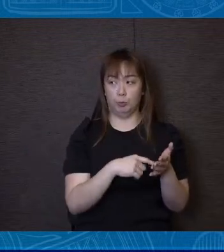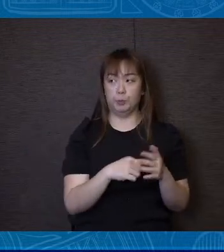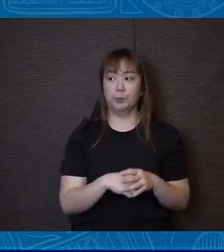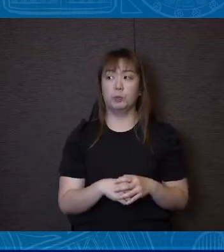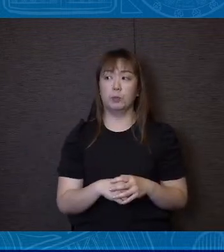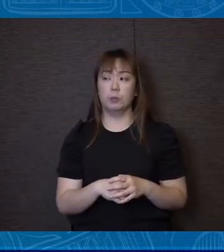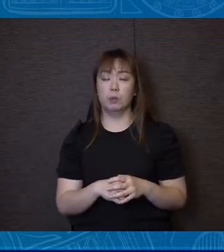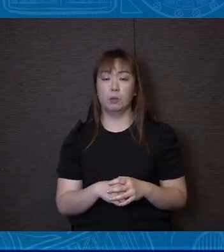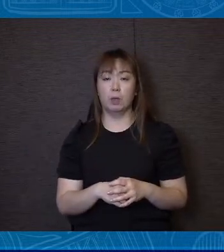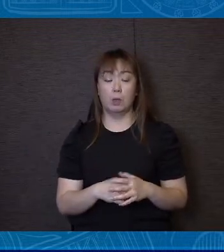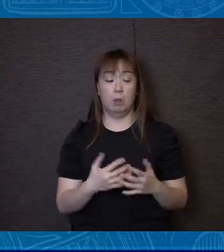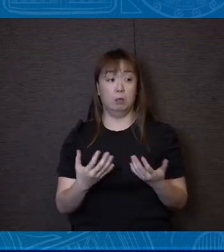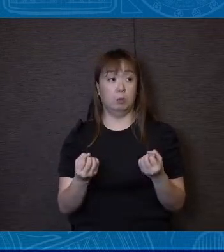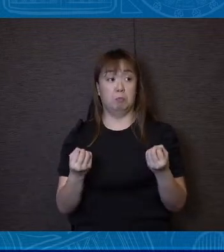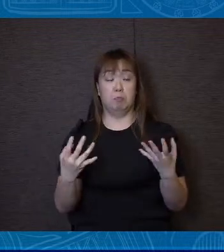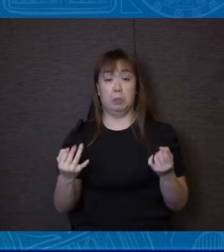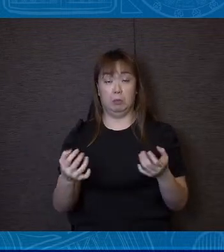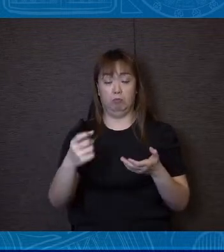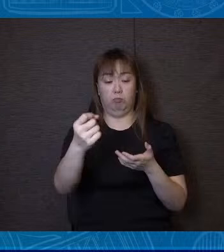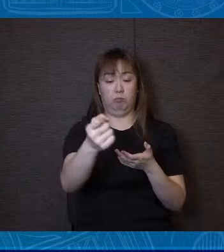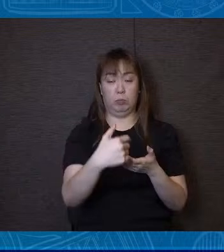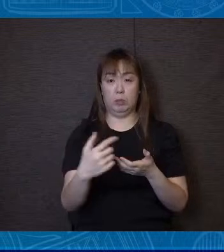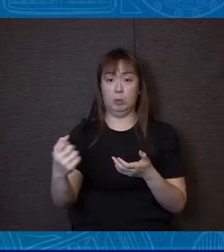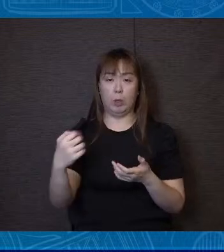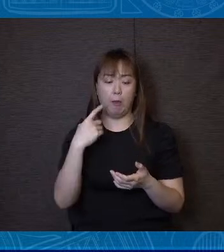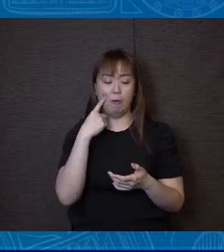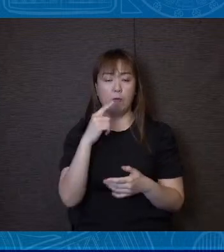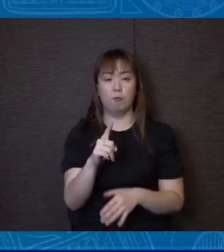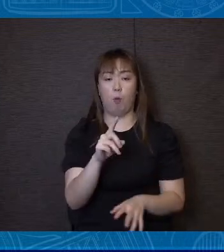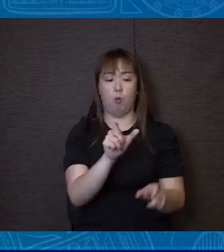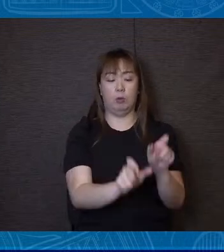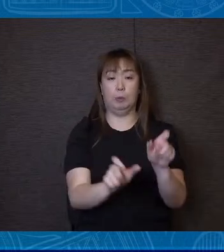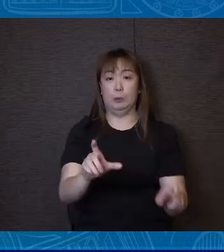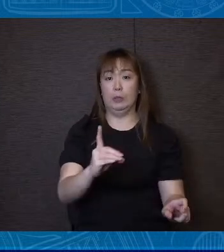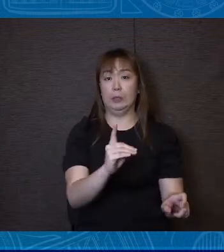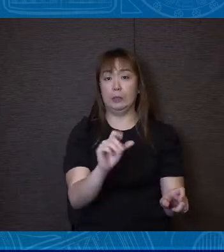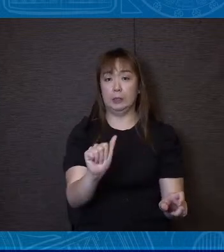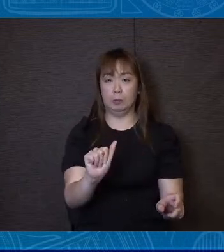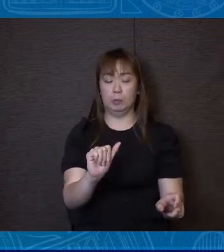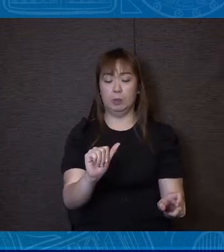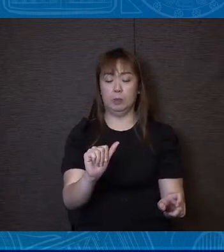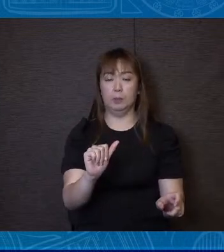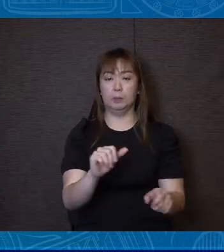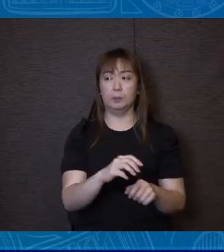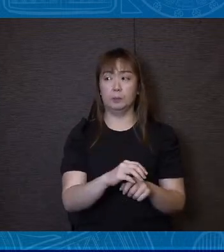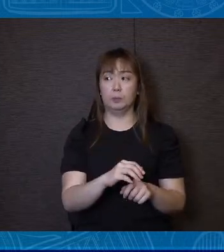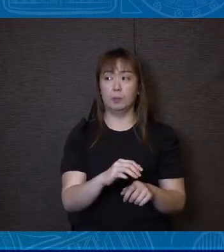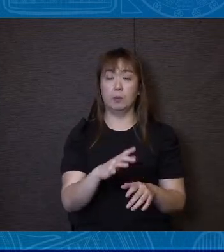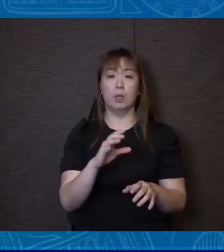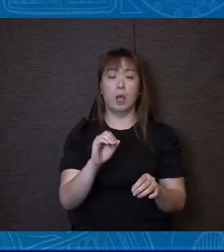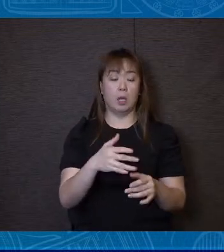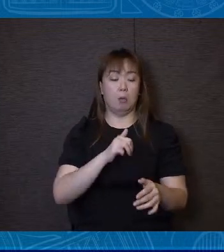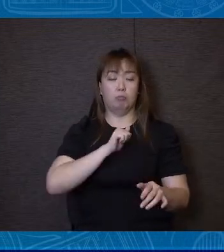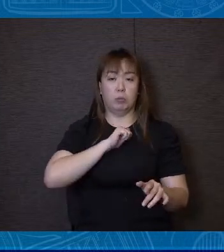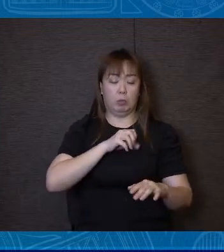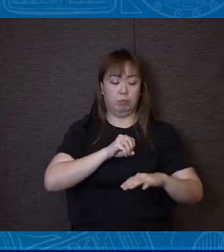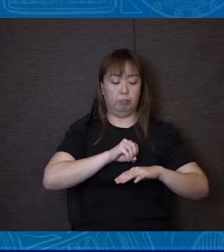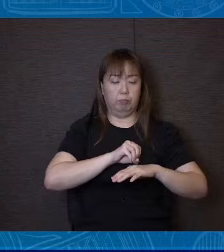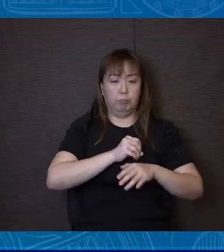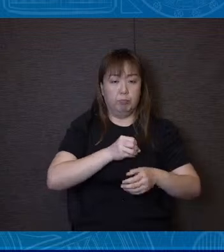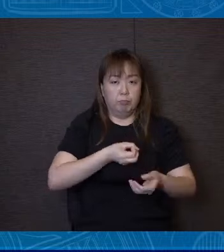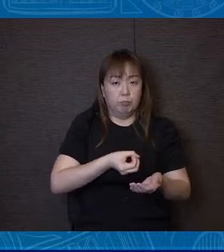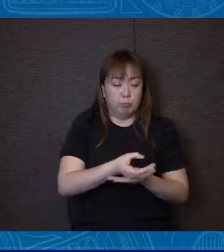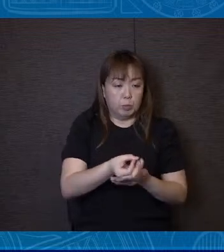have text-to-speech for persons with disability, which again makes cell broadcast and CAP